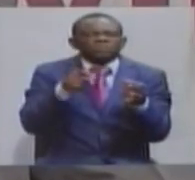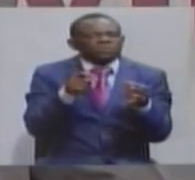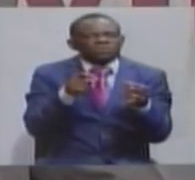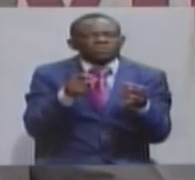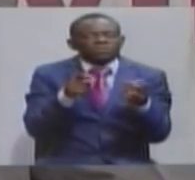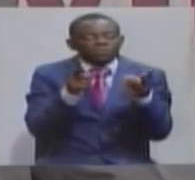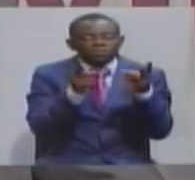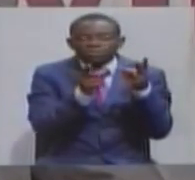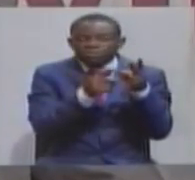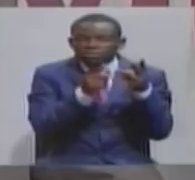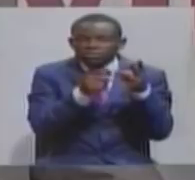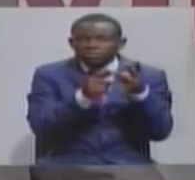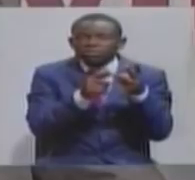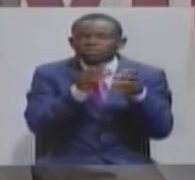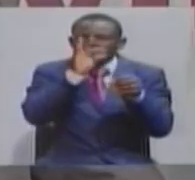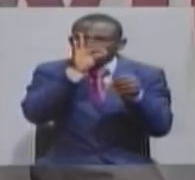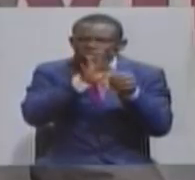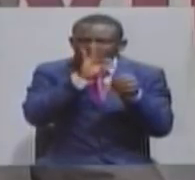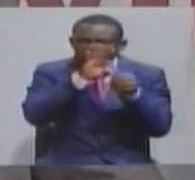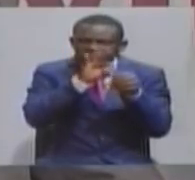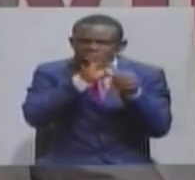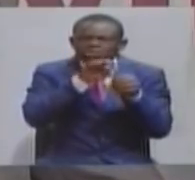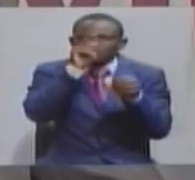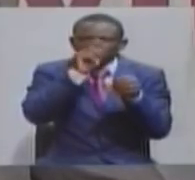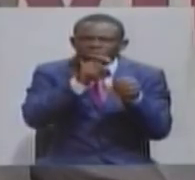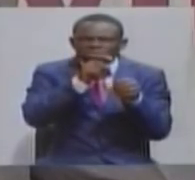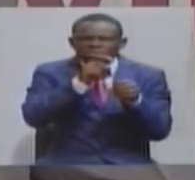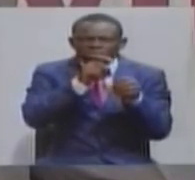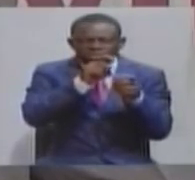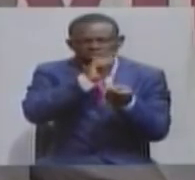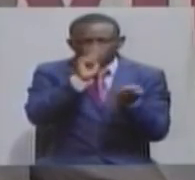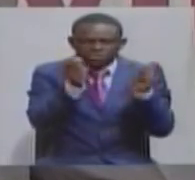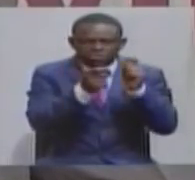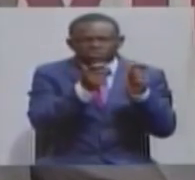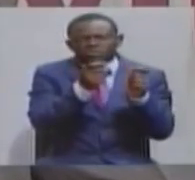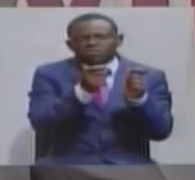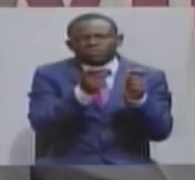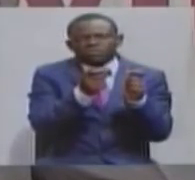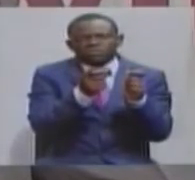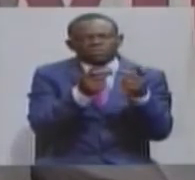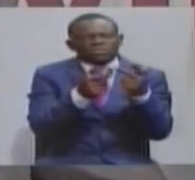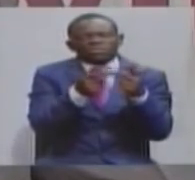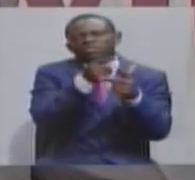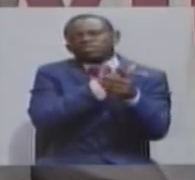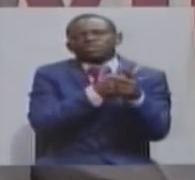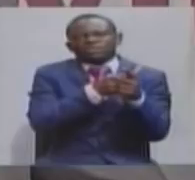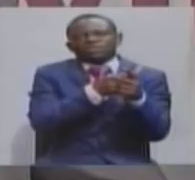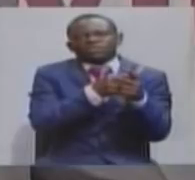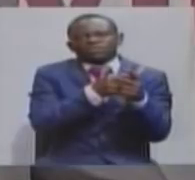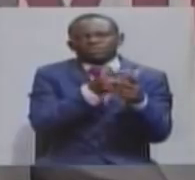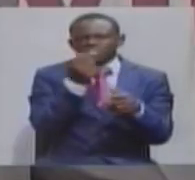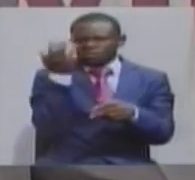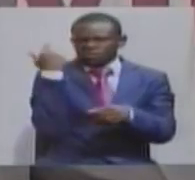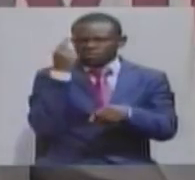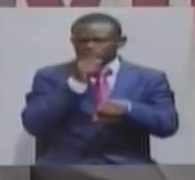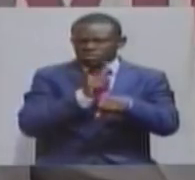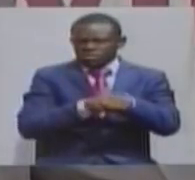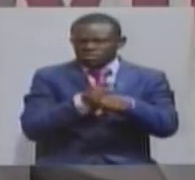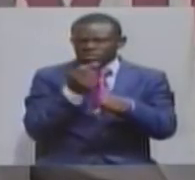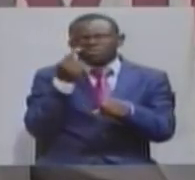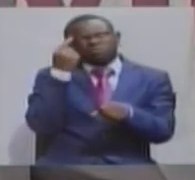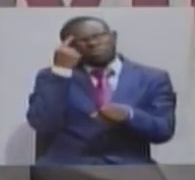reforms. 3 issues. And he brought these issues to my attention, as you recall, during his last visit to Zambia, and that I think was